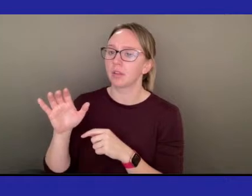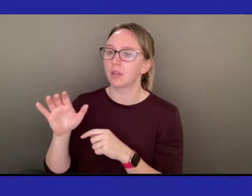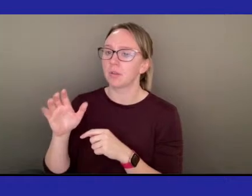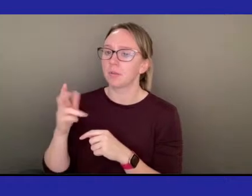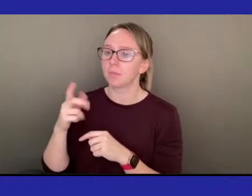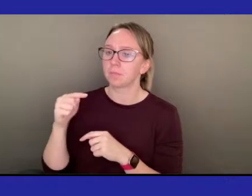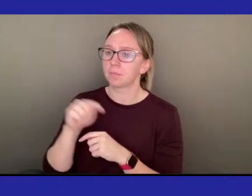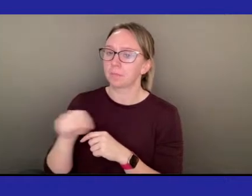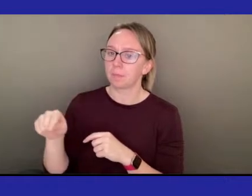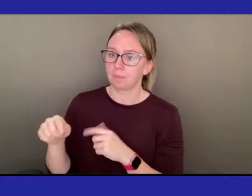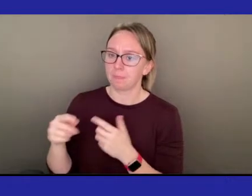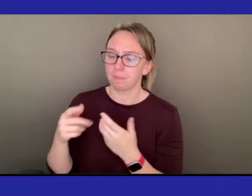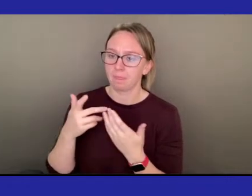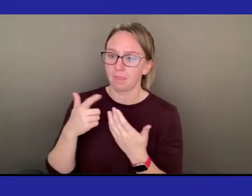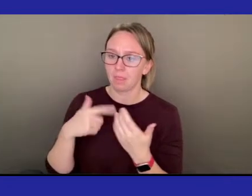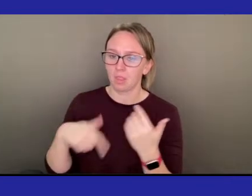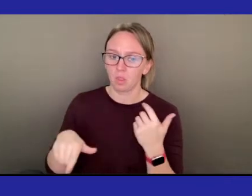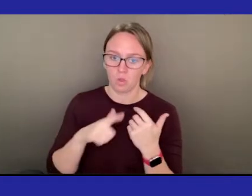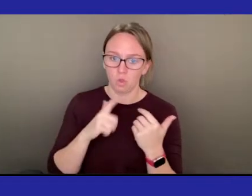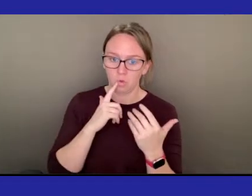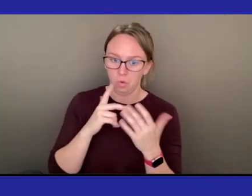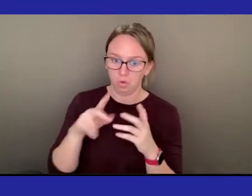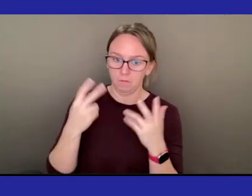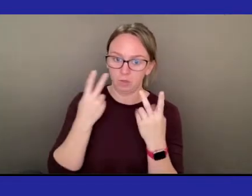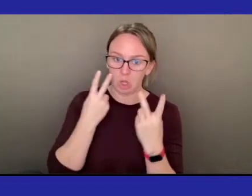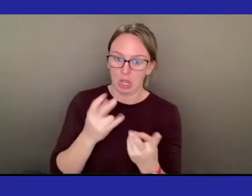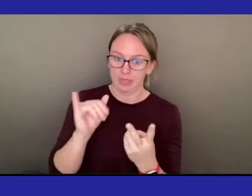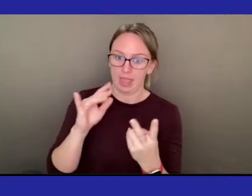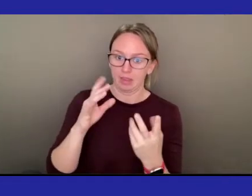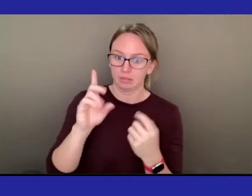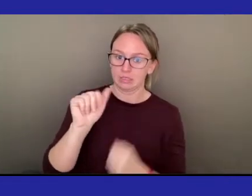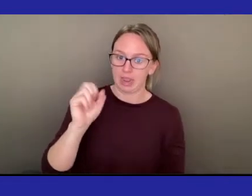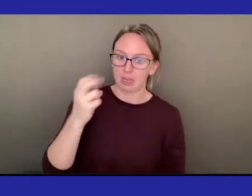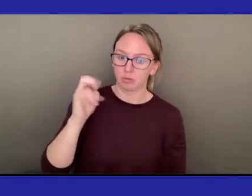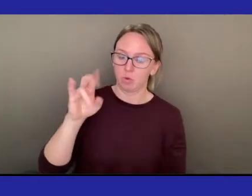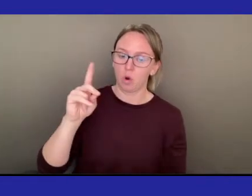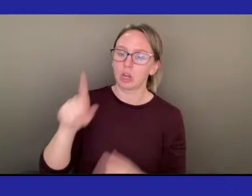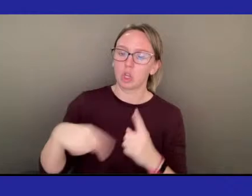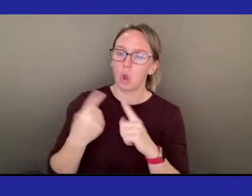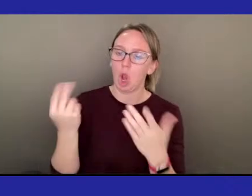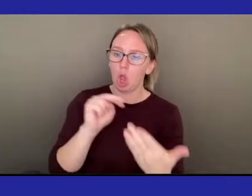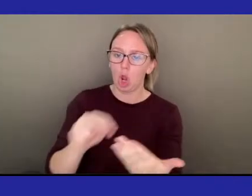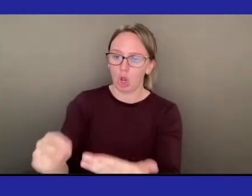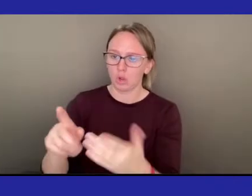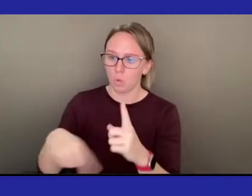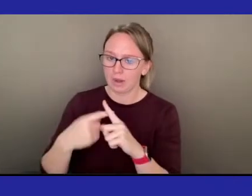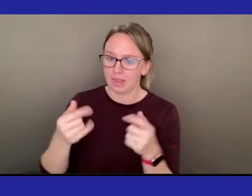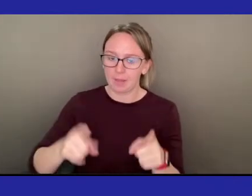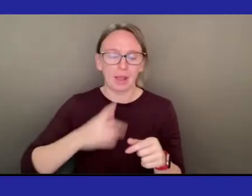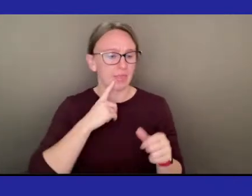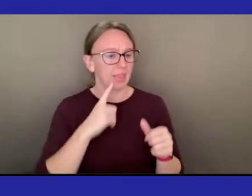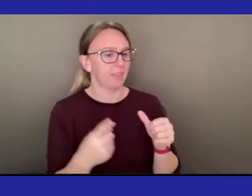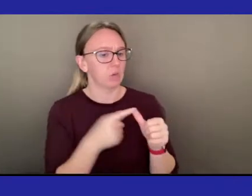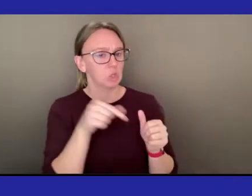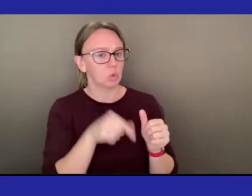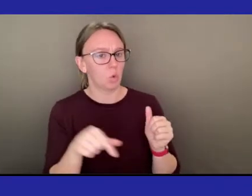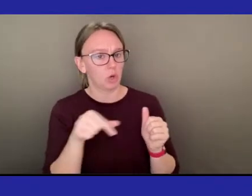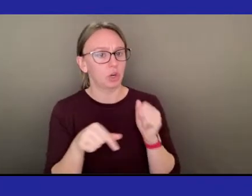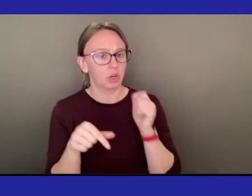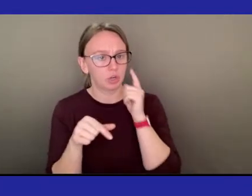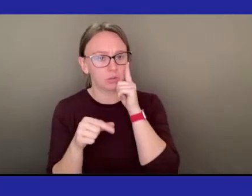annually. When does that happen? At the beginning of the I fiscal think year? it's the or- first quarter, right? Yeah, Yeah, so it's the coming next up, one. It's the next one. next one.